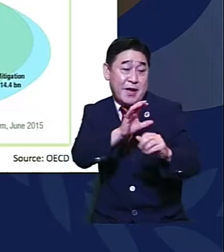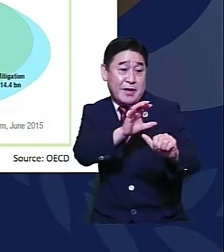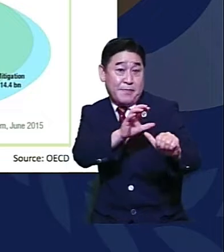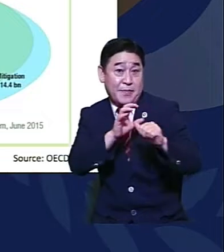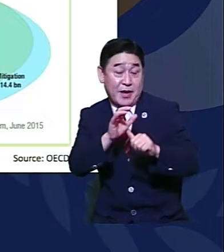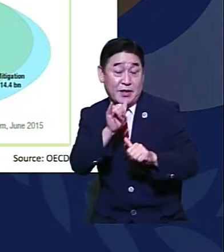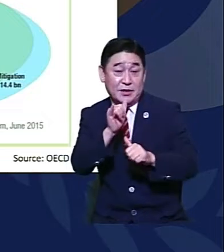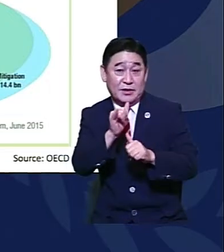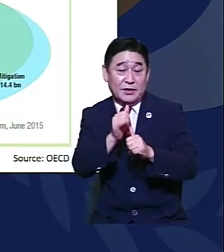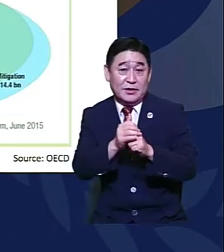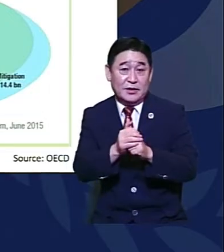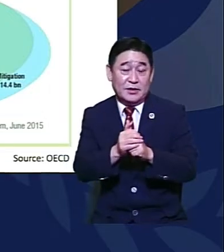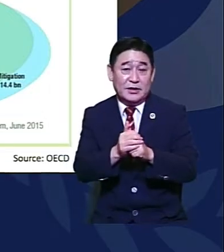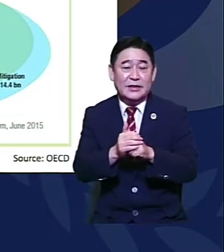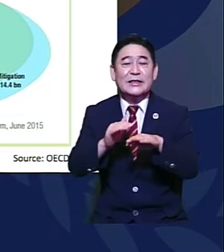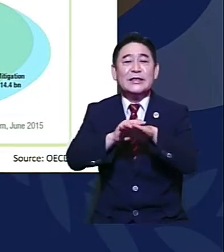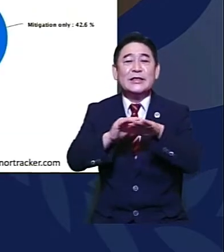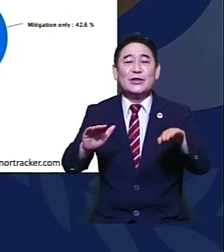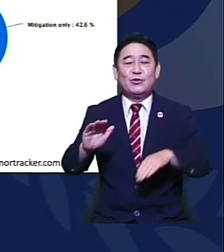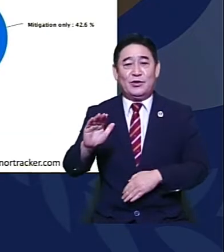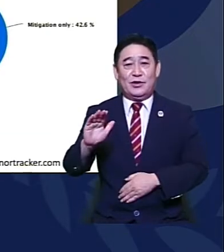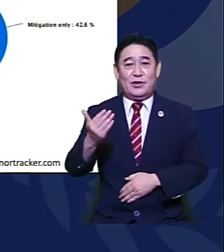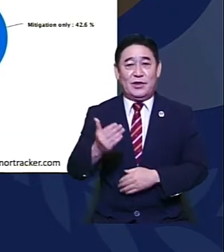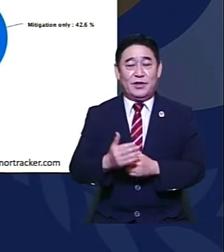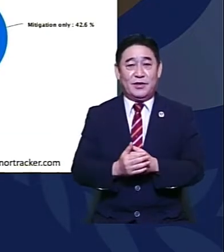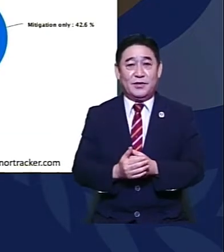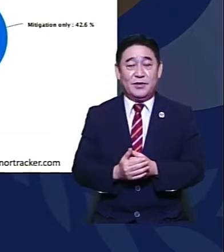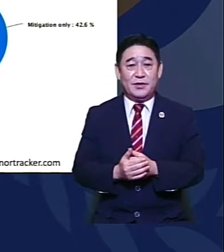New Deal ODA concept.